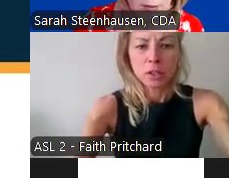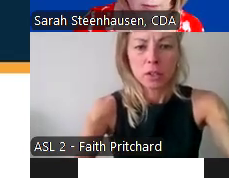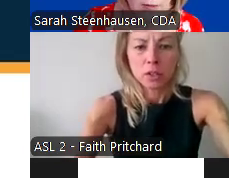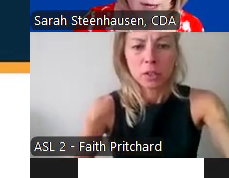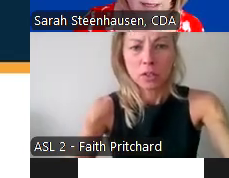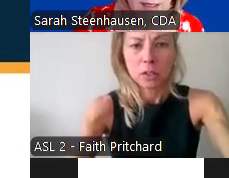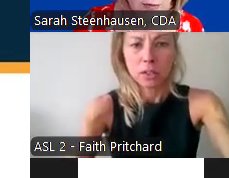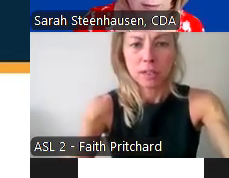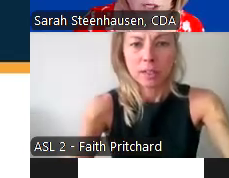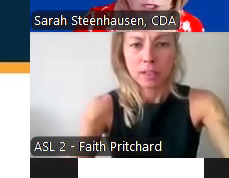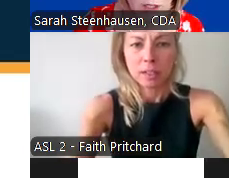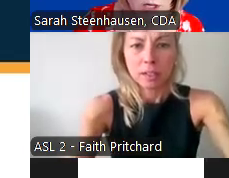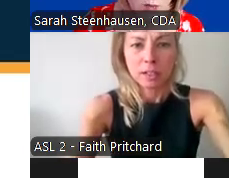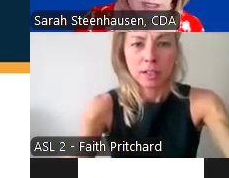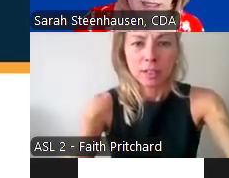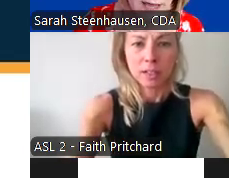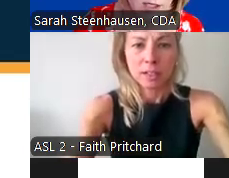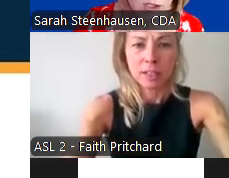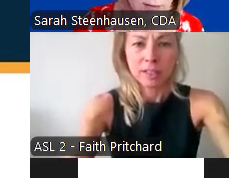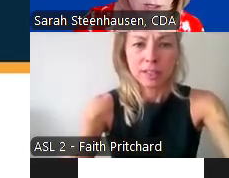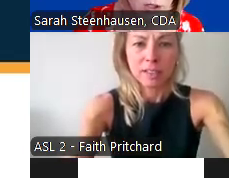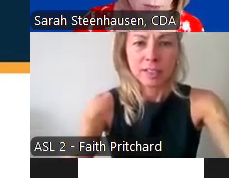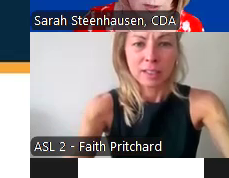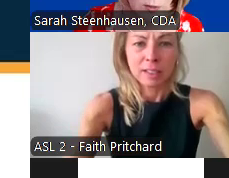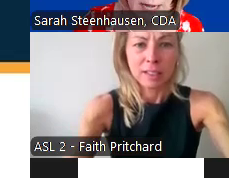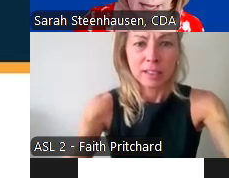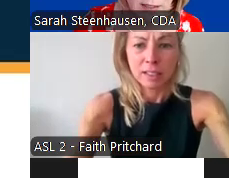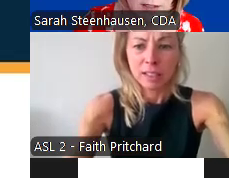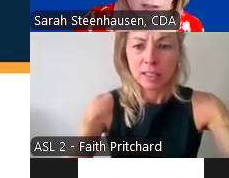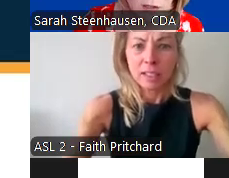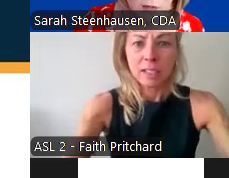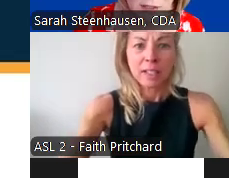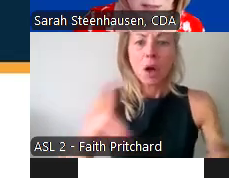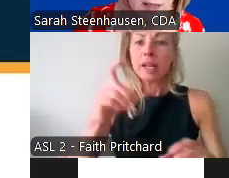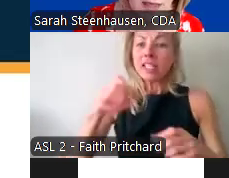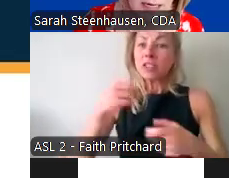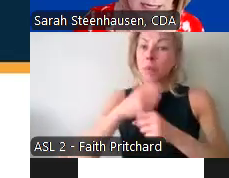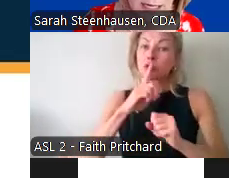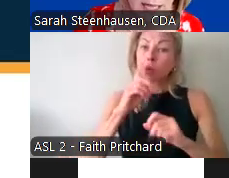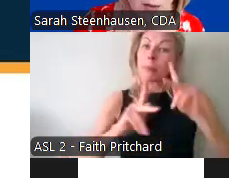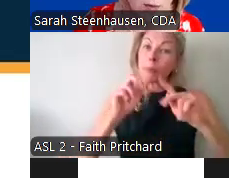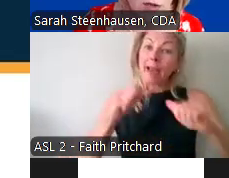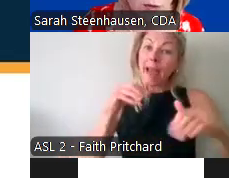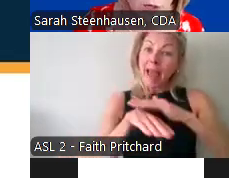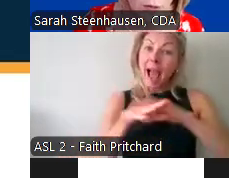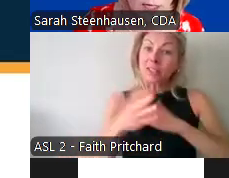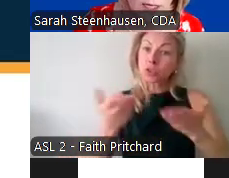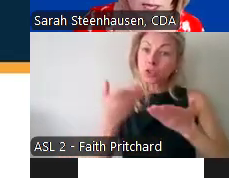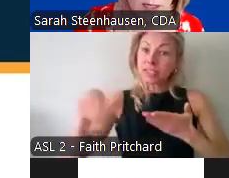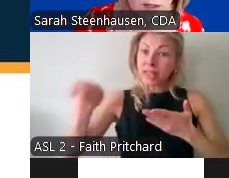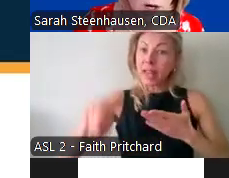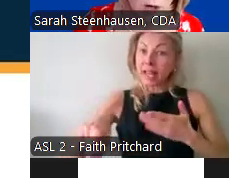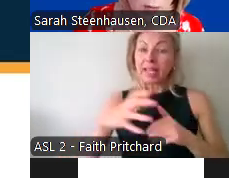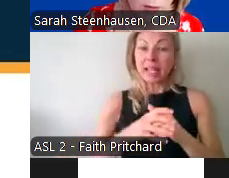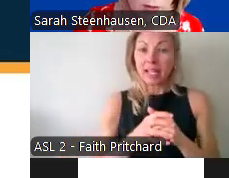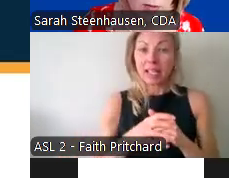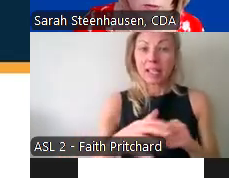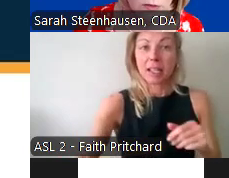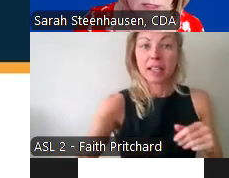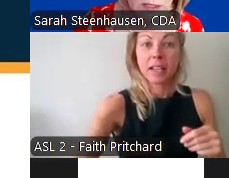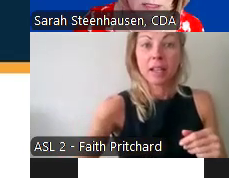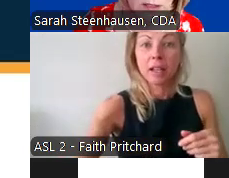streamline how people find the information, we need to actually make sure people can access the services that they need. We do know that our home